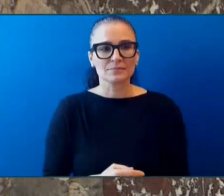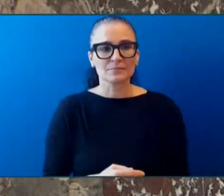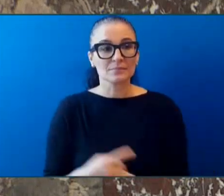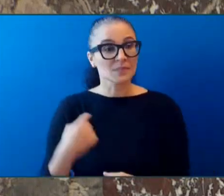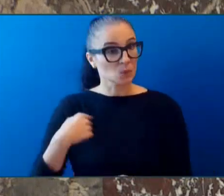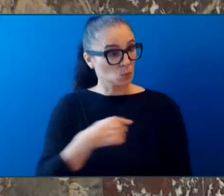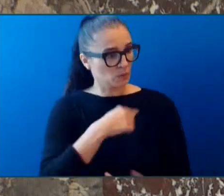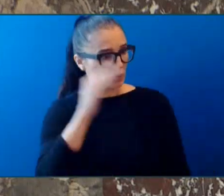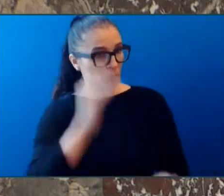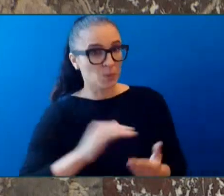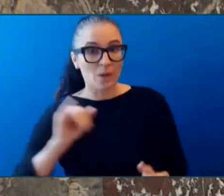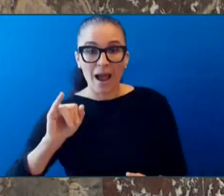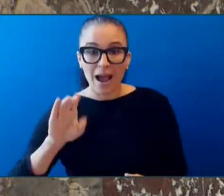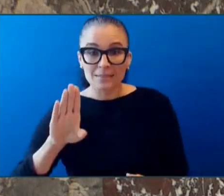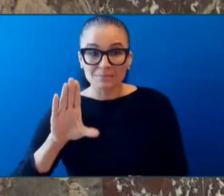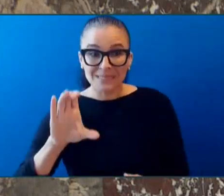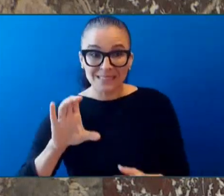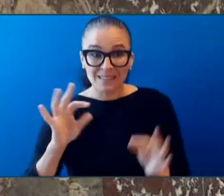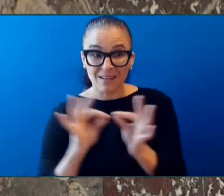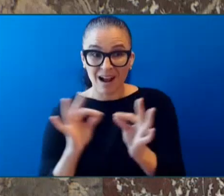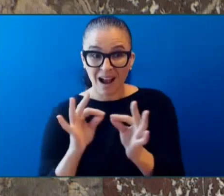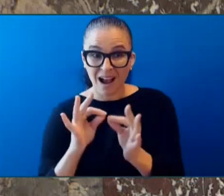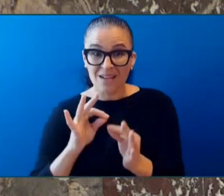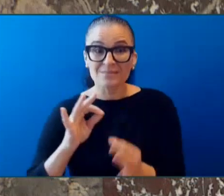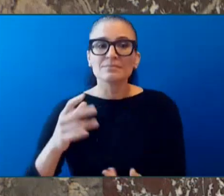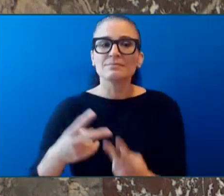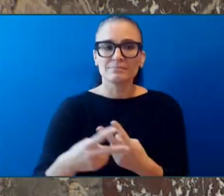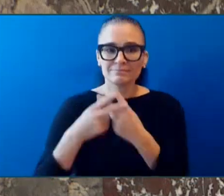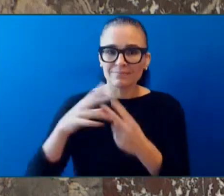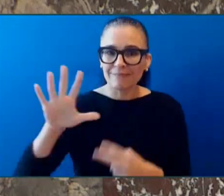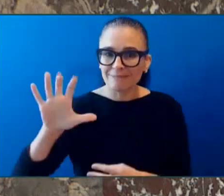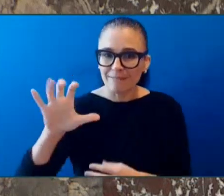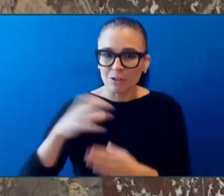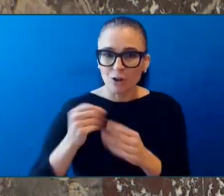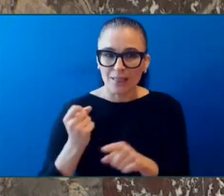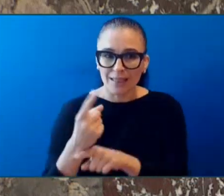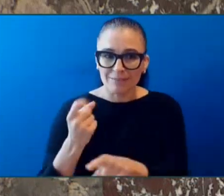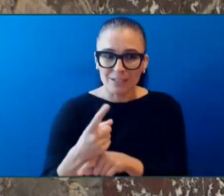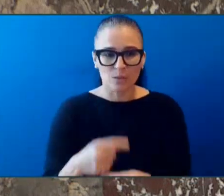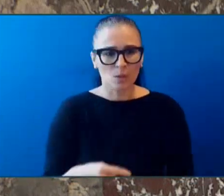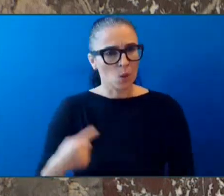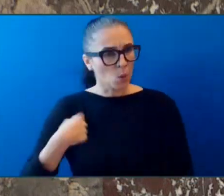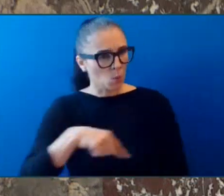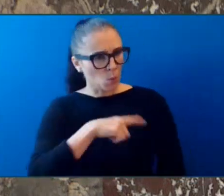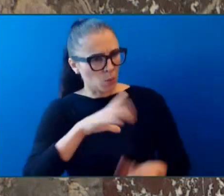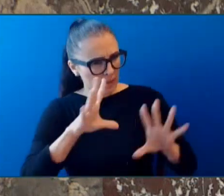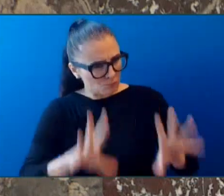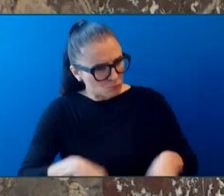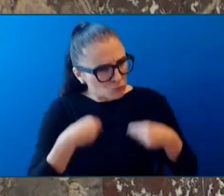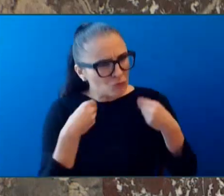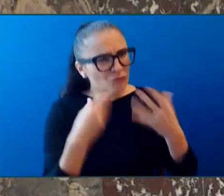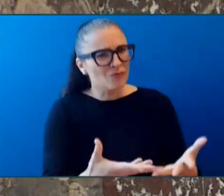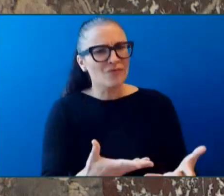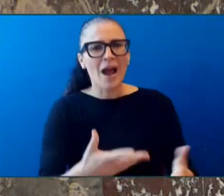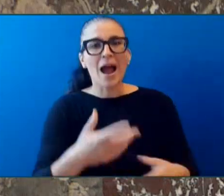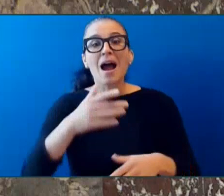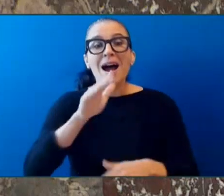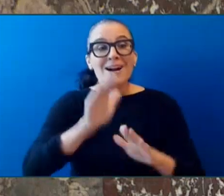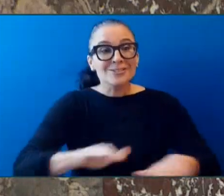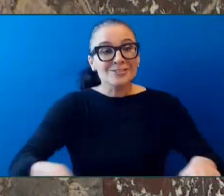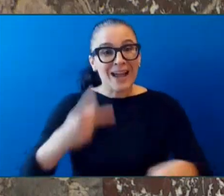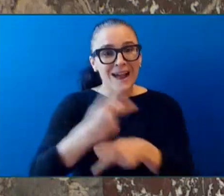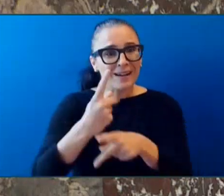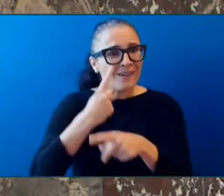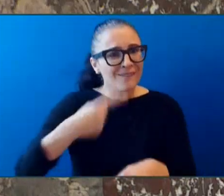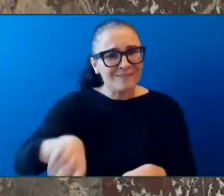action on childcare, Honourable Speaker. We're saving families $900 a month. We're going to keep looking for ways to provide affordability in ways